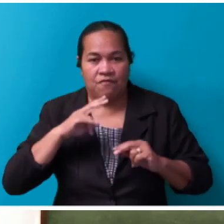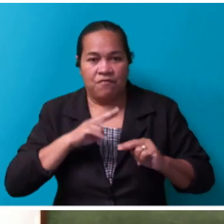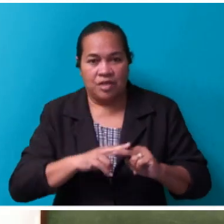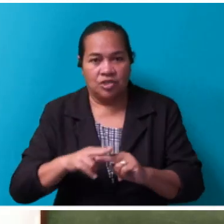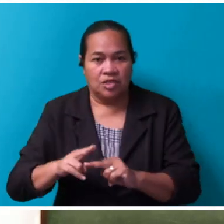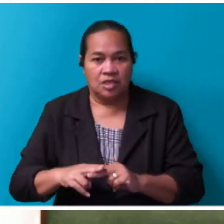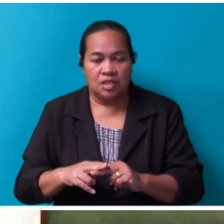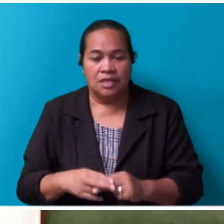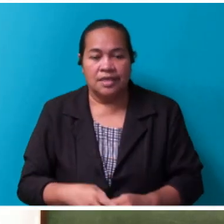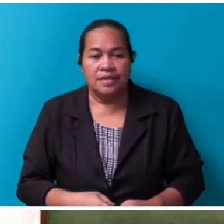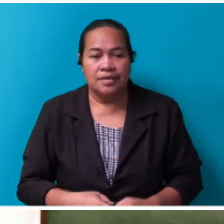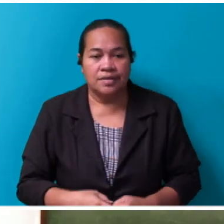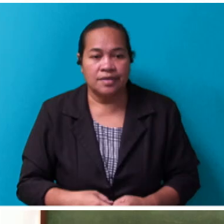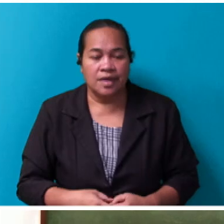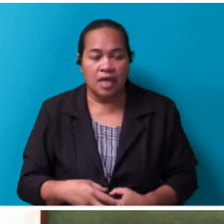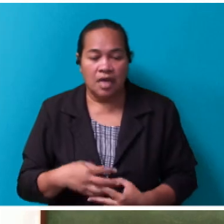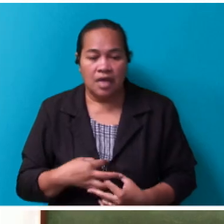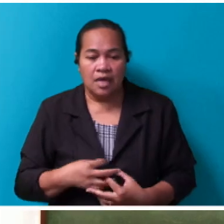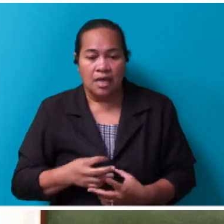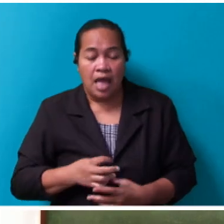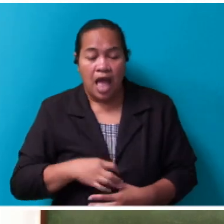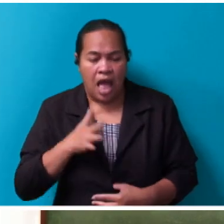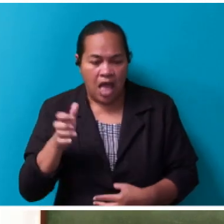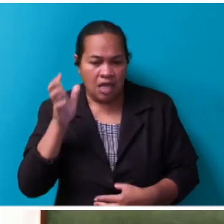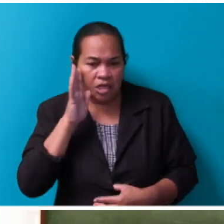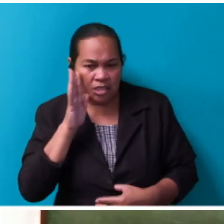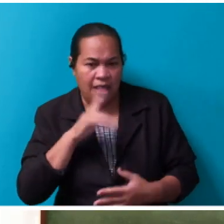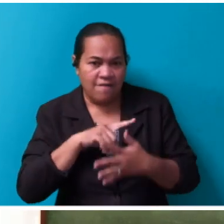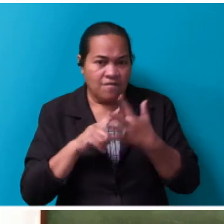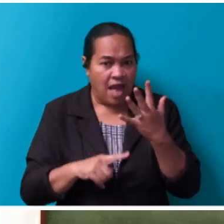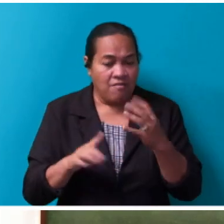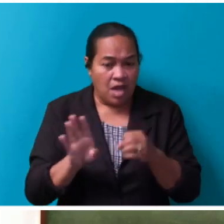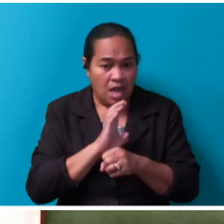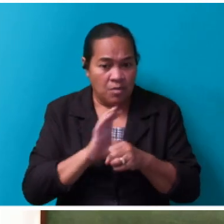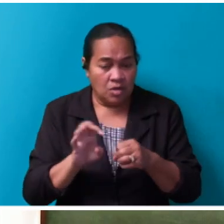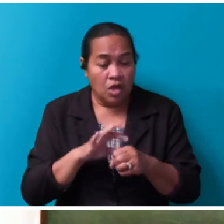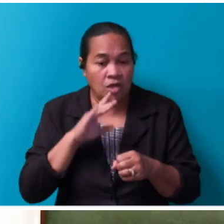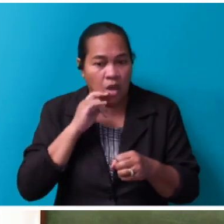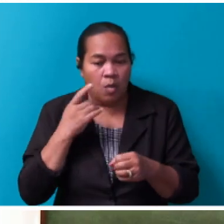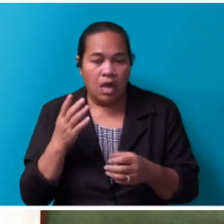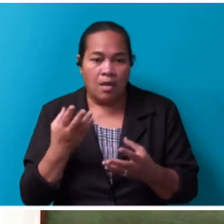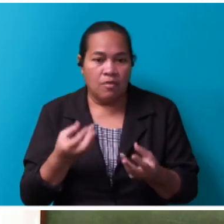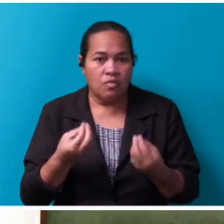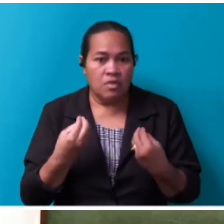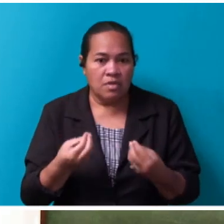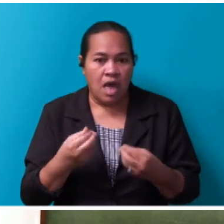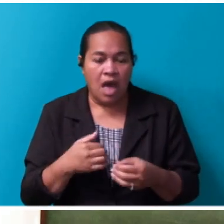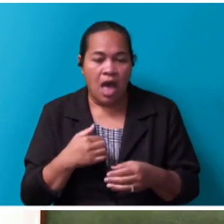Speaker, I'm told that from those 5 operations, they'll be generating now up